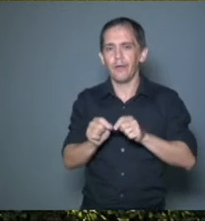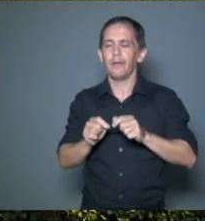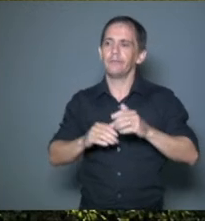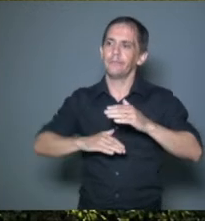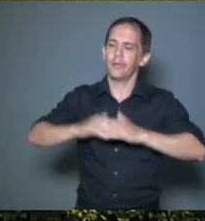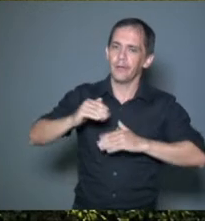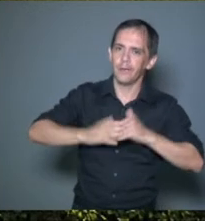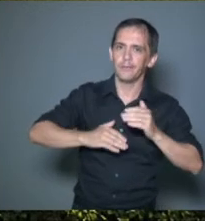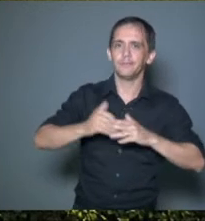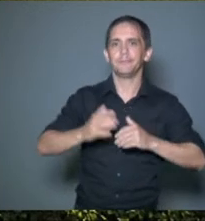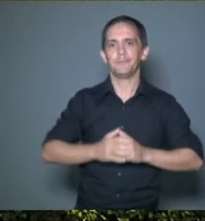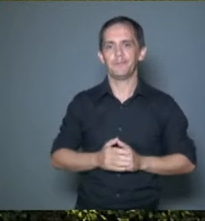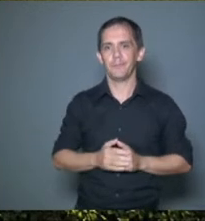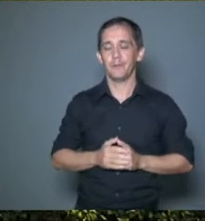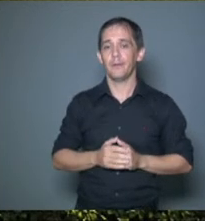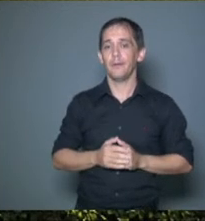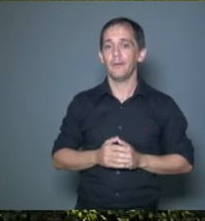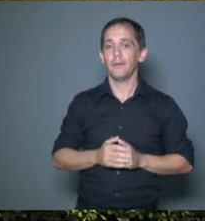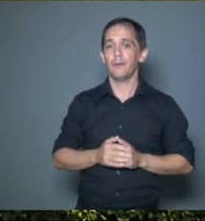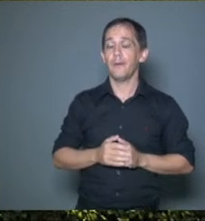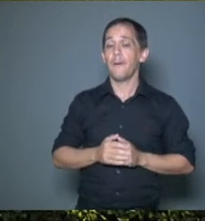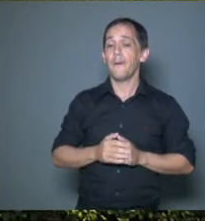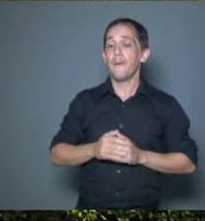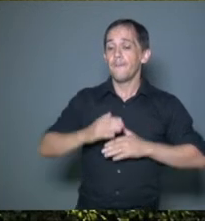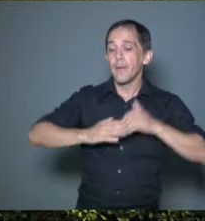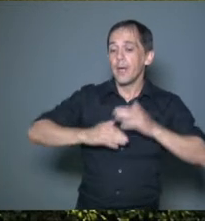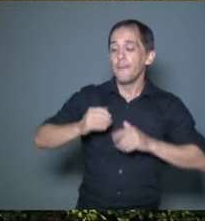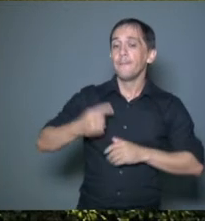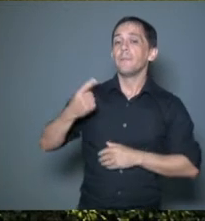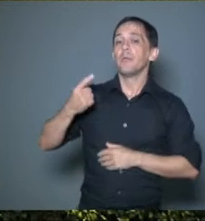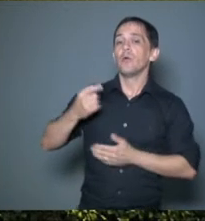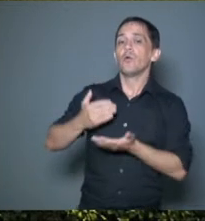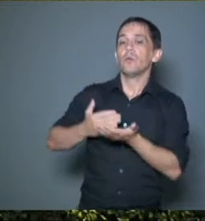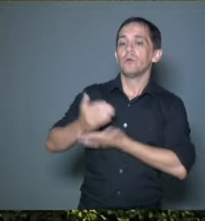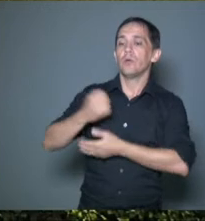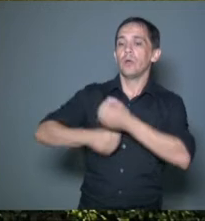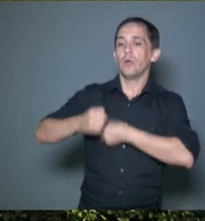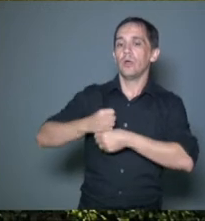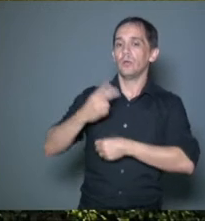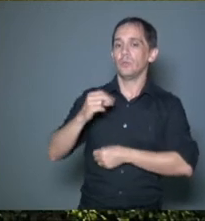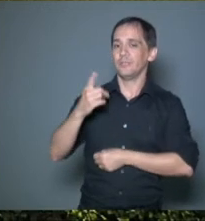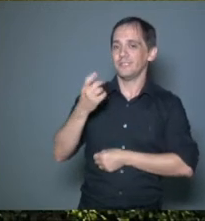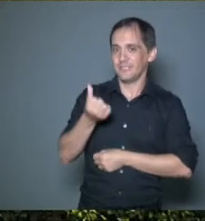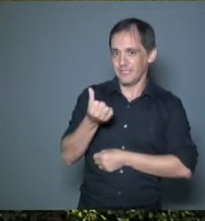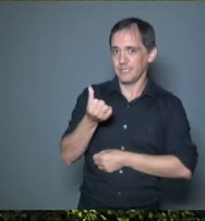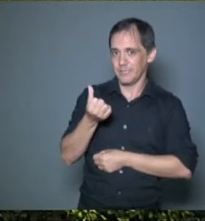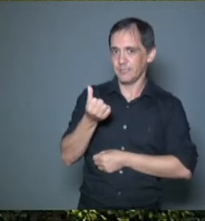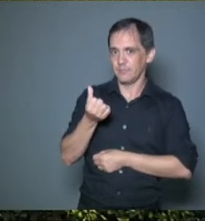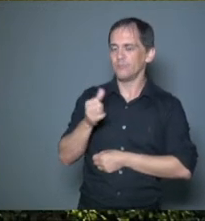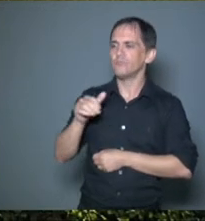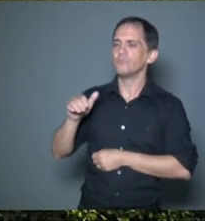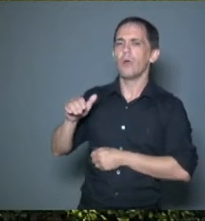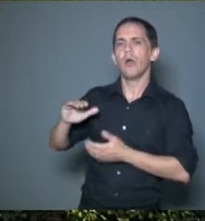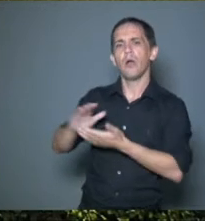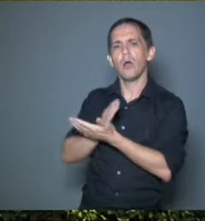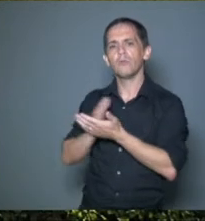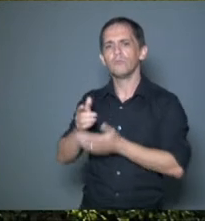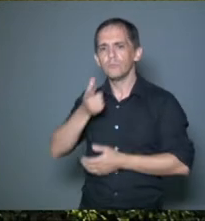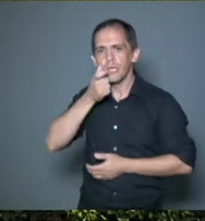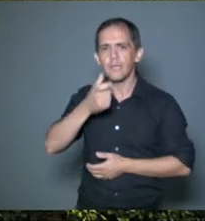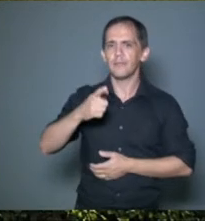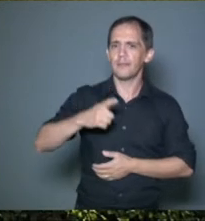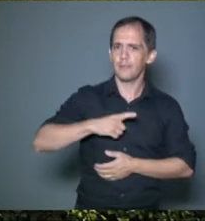And the first materiality that we came up with was 2016, with a survey with